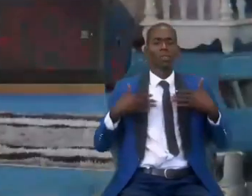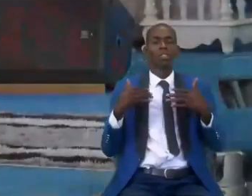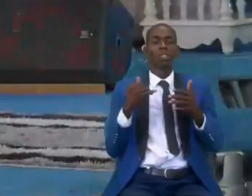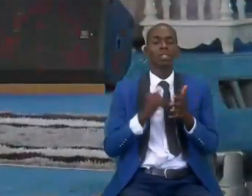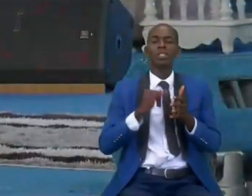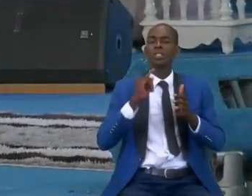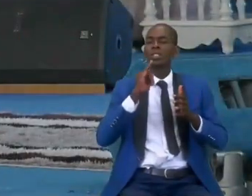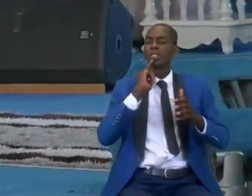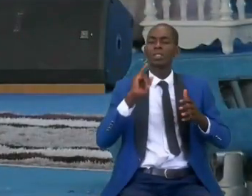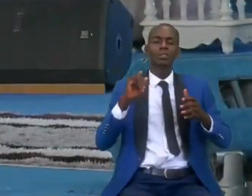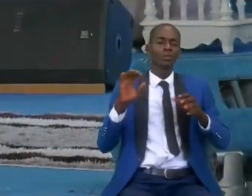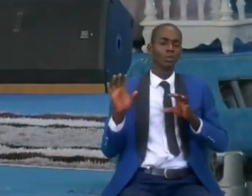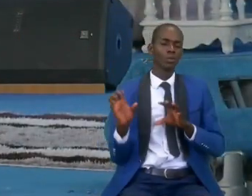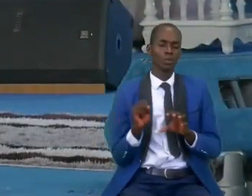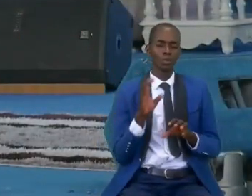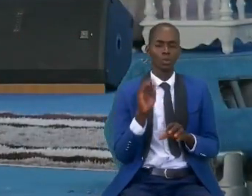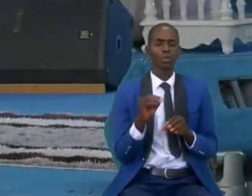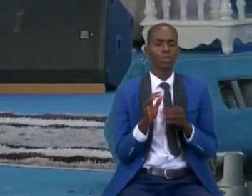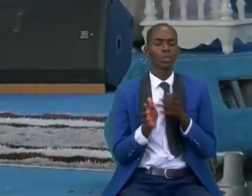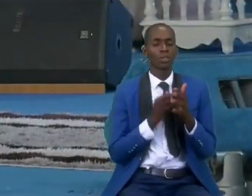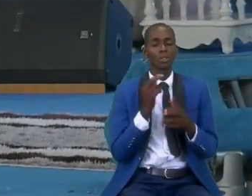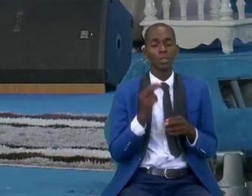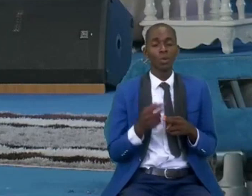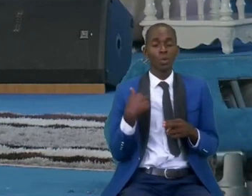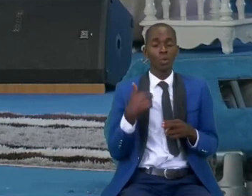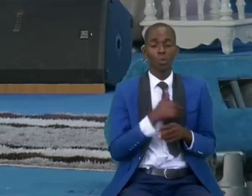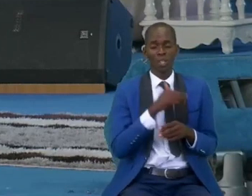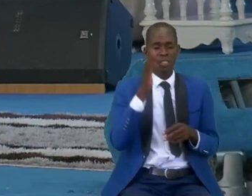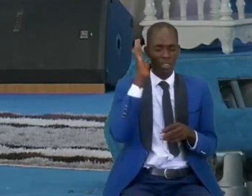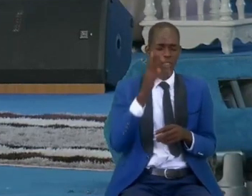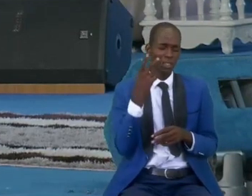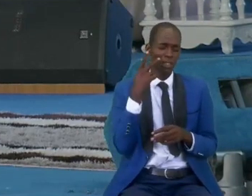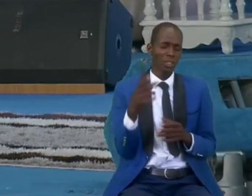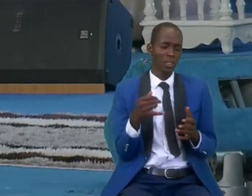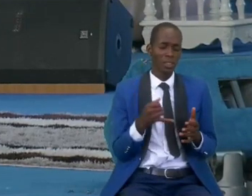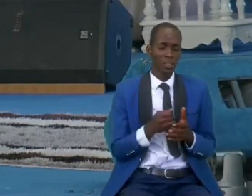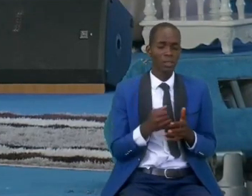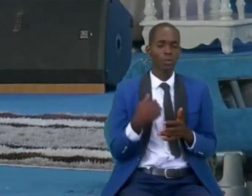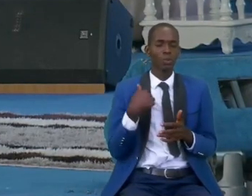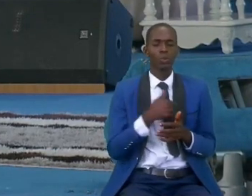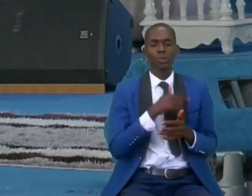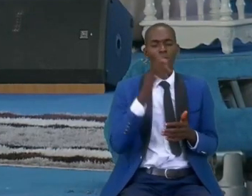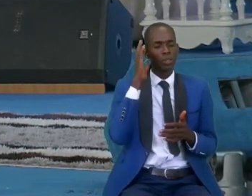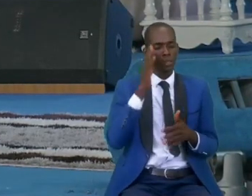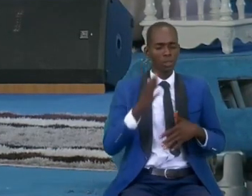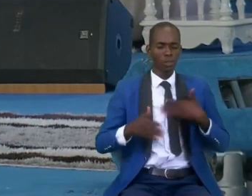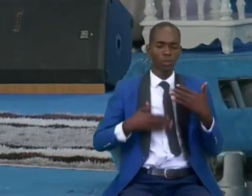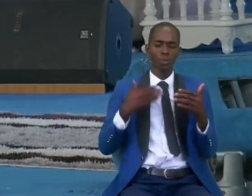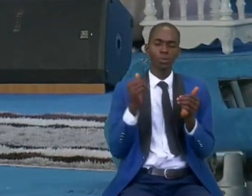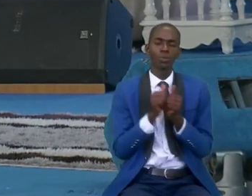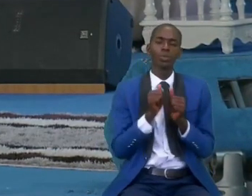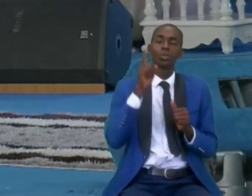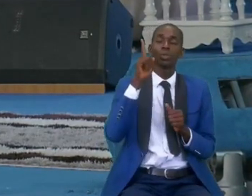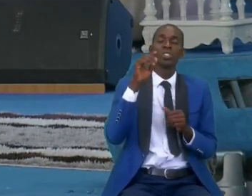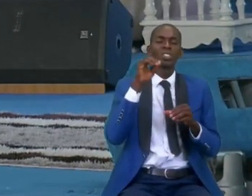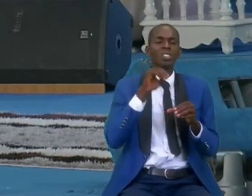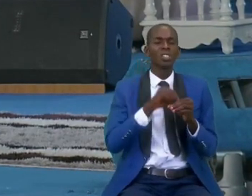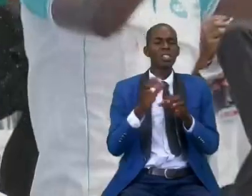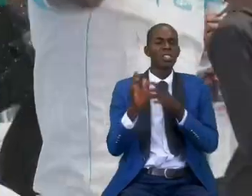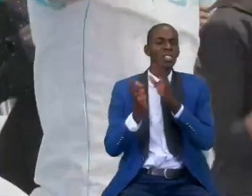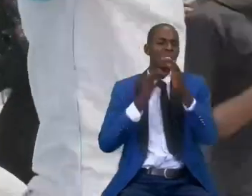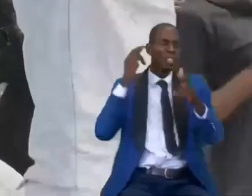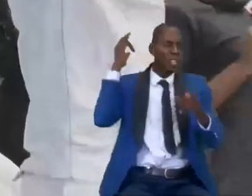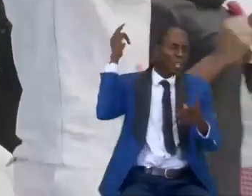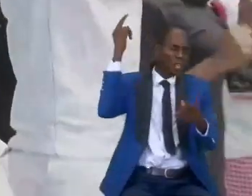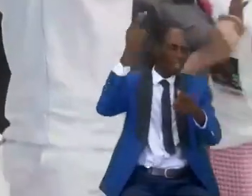it. We shall rejoice with you. In Jesus' name we pray.